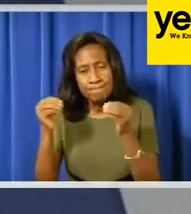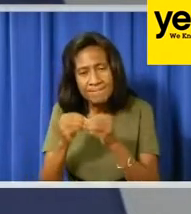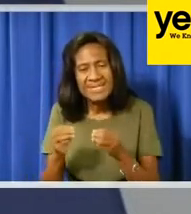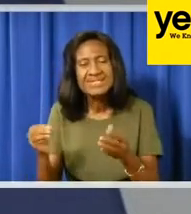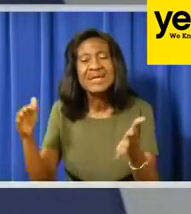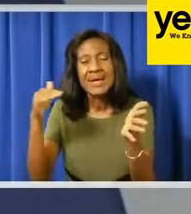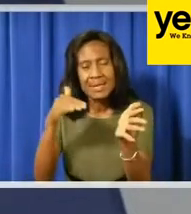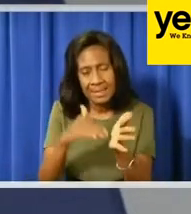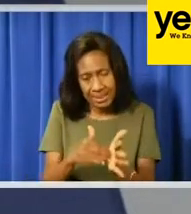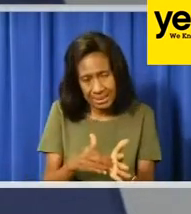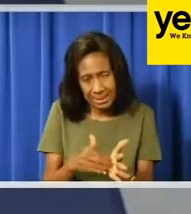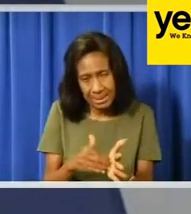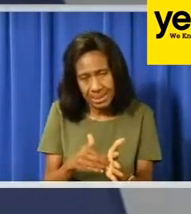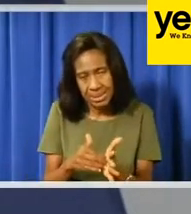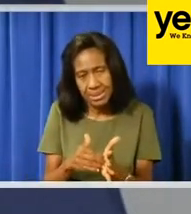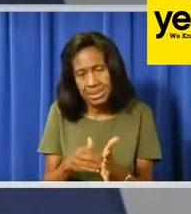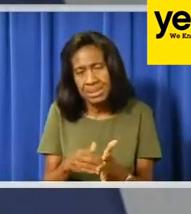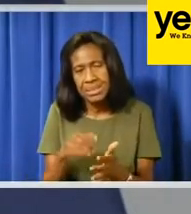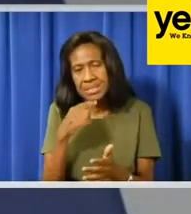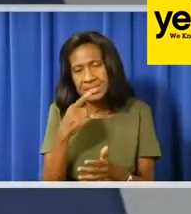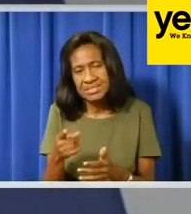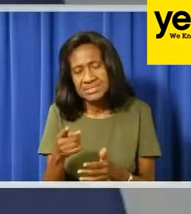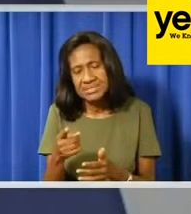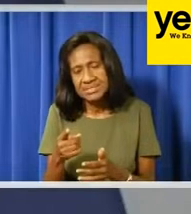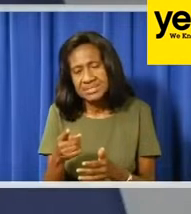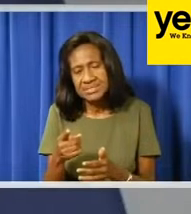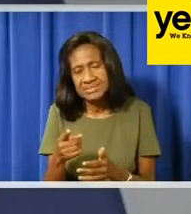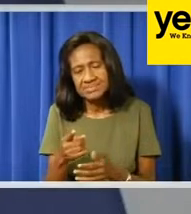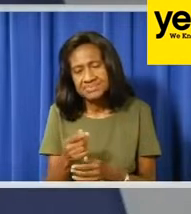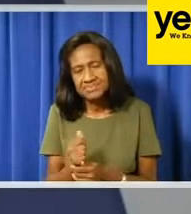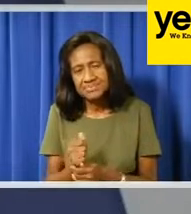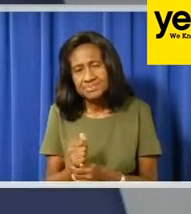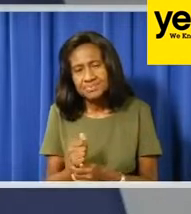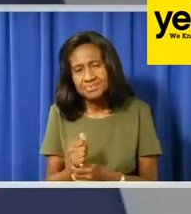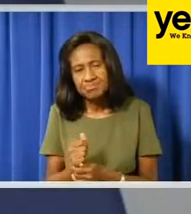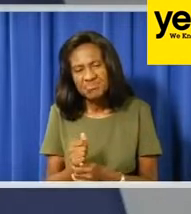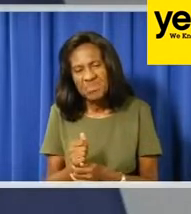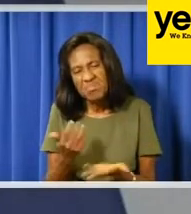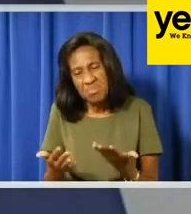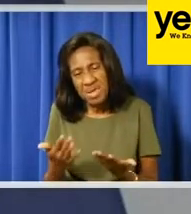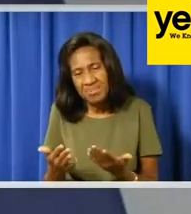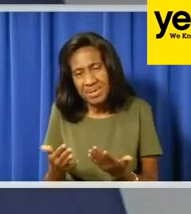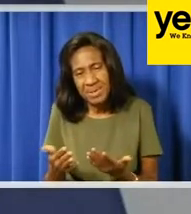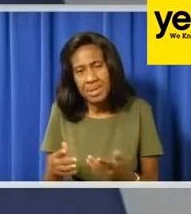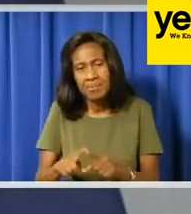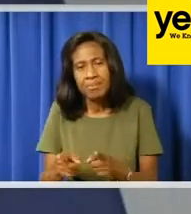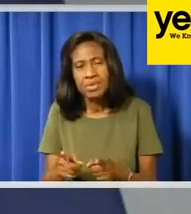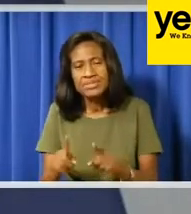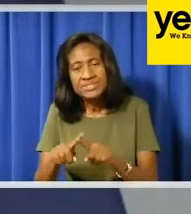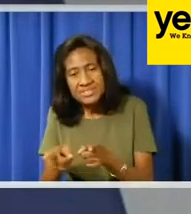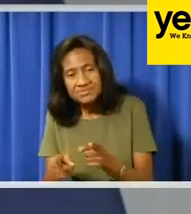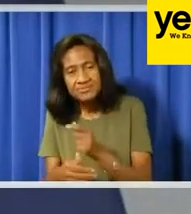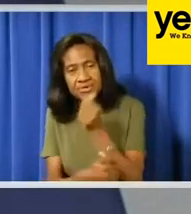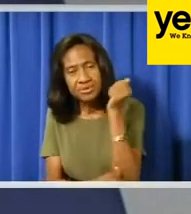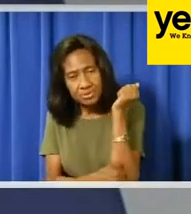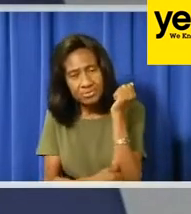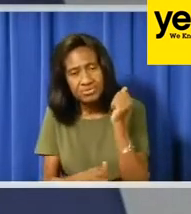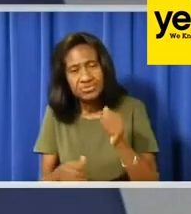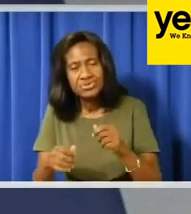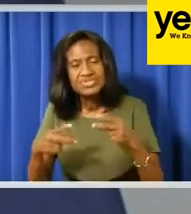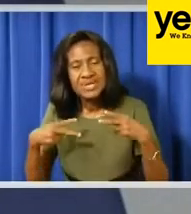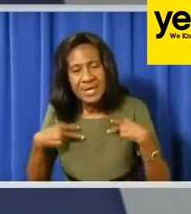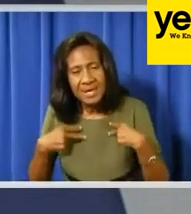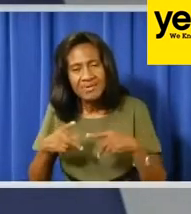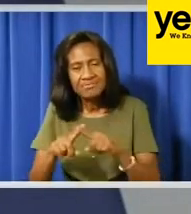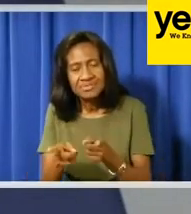public in short order. But I do suspect that may happen. Obviously, different countries have different regulations based